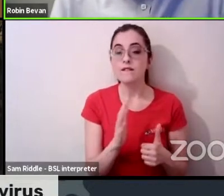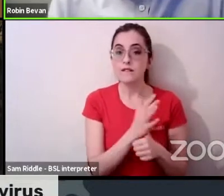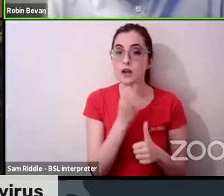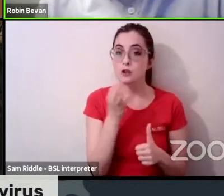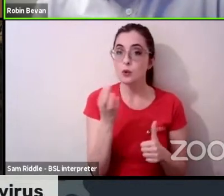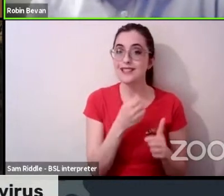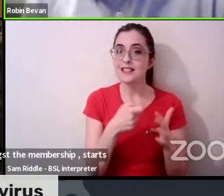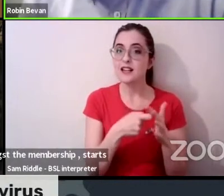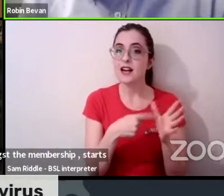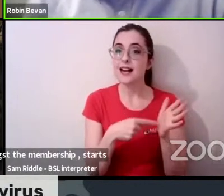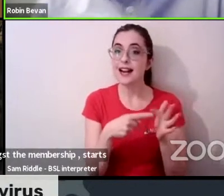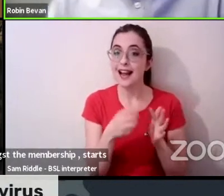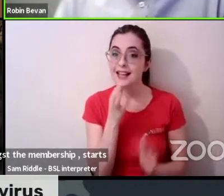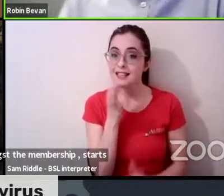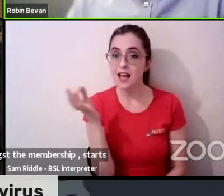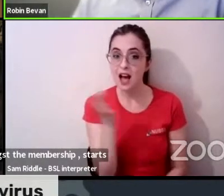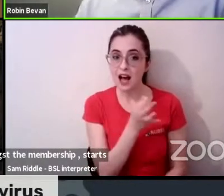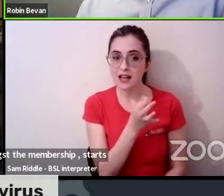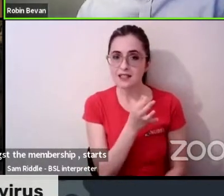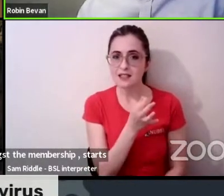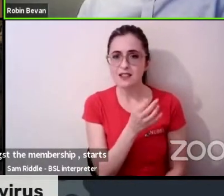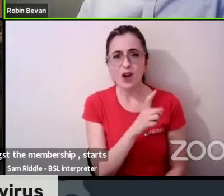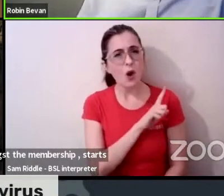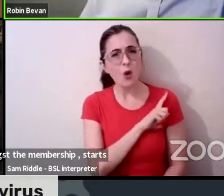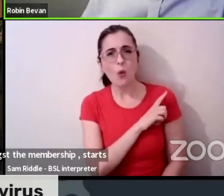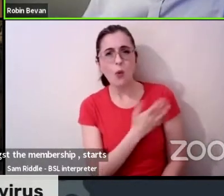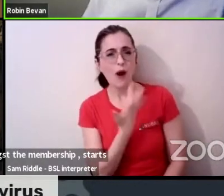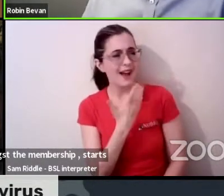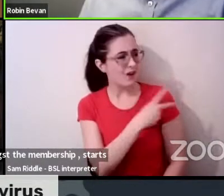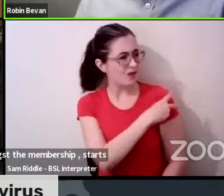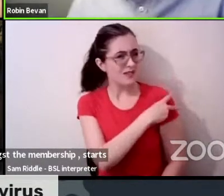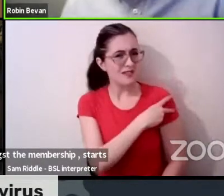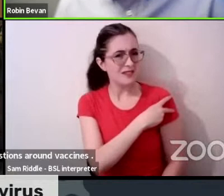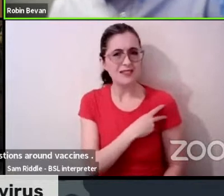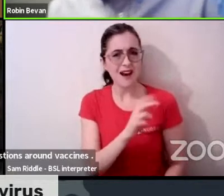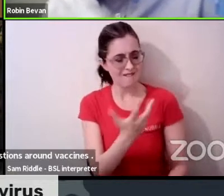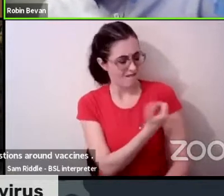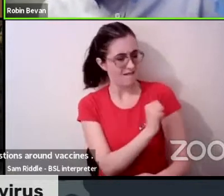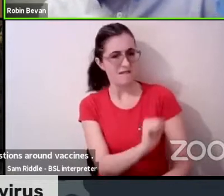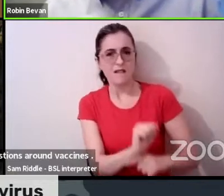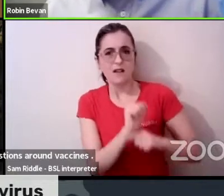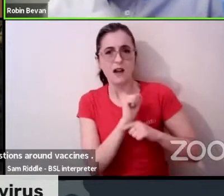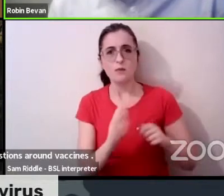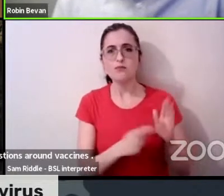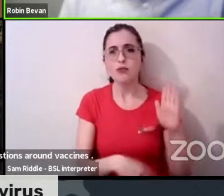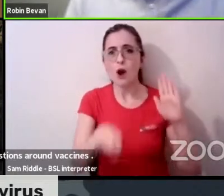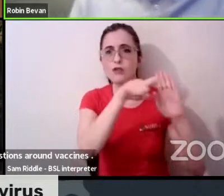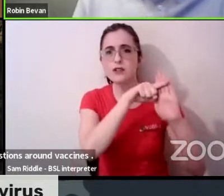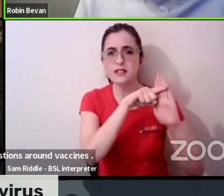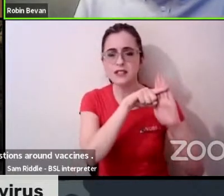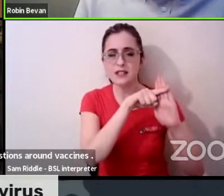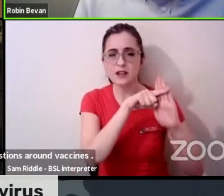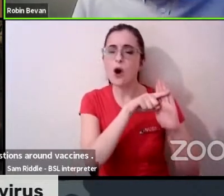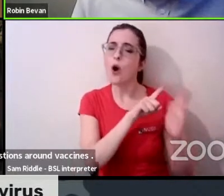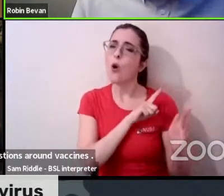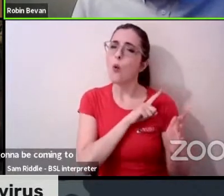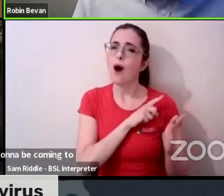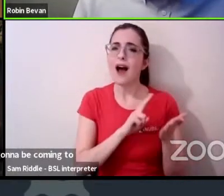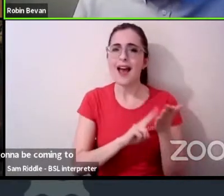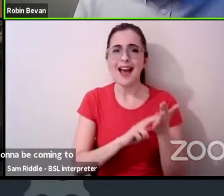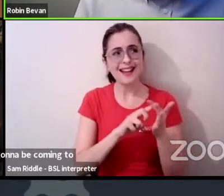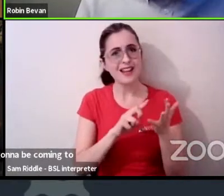who says, why aren't school staff being vaccinated as a priority, and why isn't the NEU making